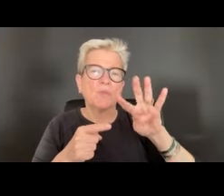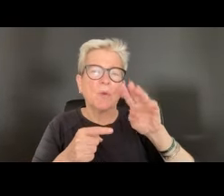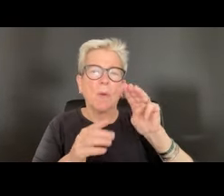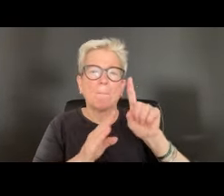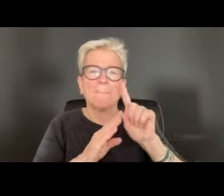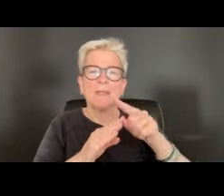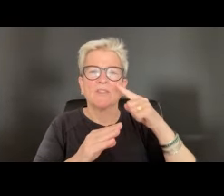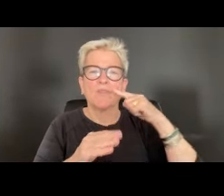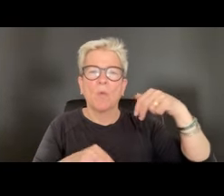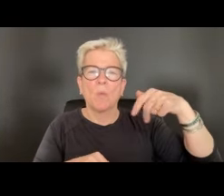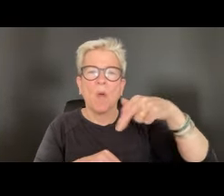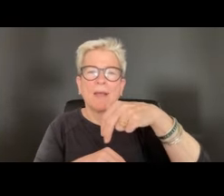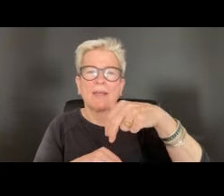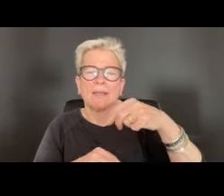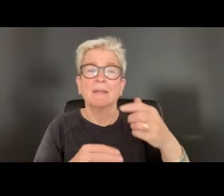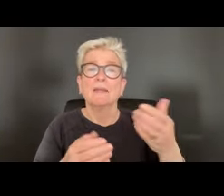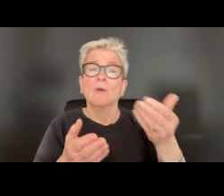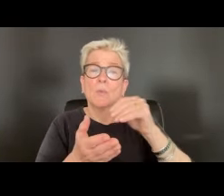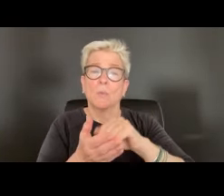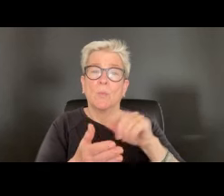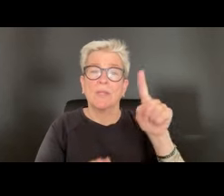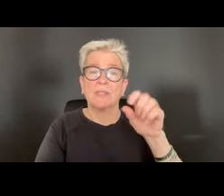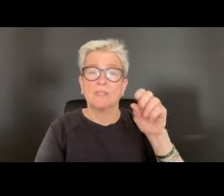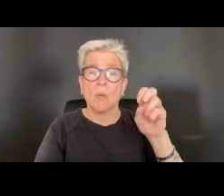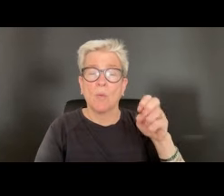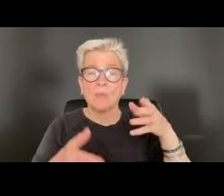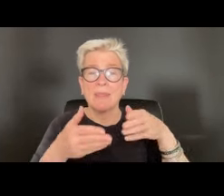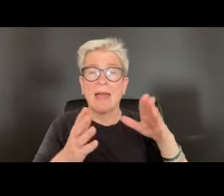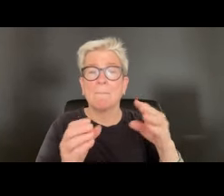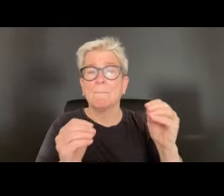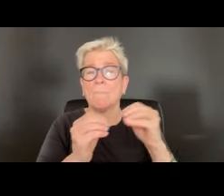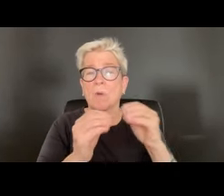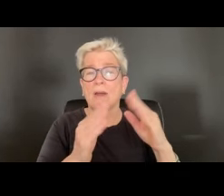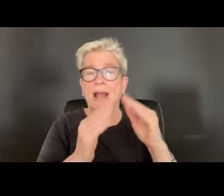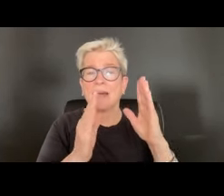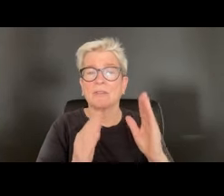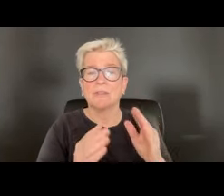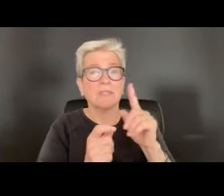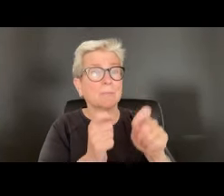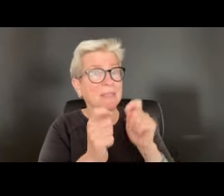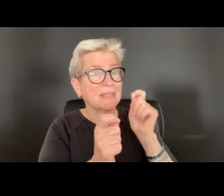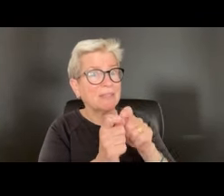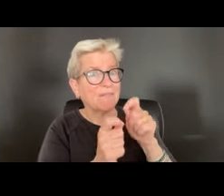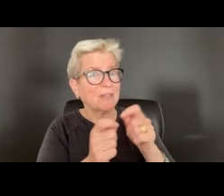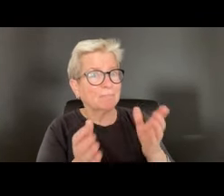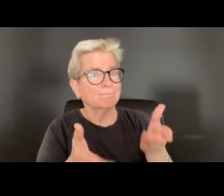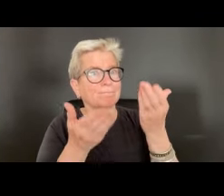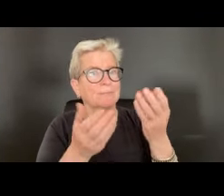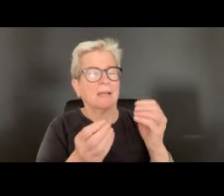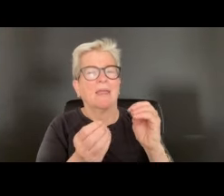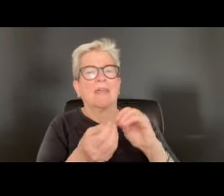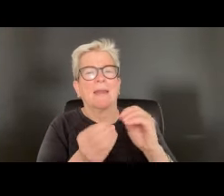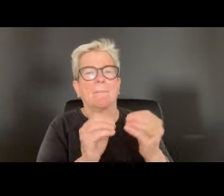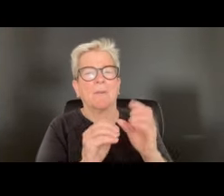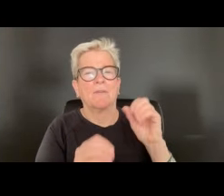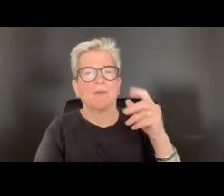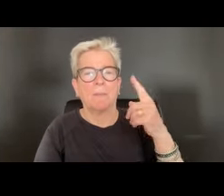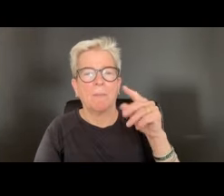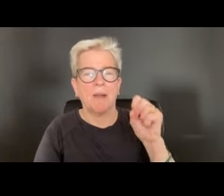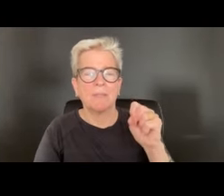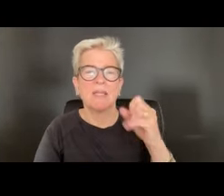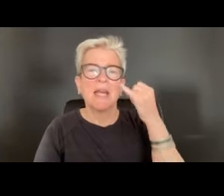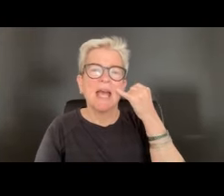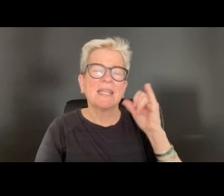we would also be looking at rezones to allow more housing, particularly apartments. Similar to urban center expansion